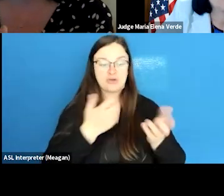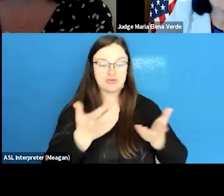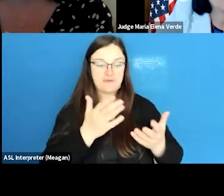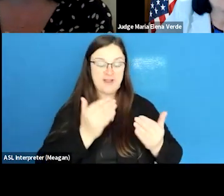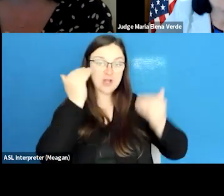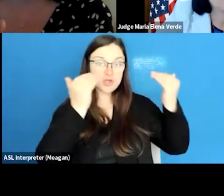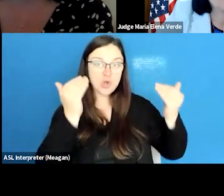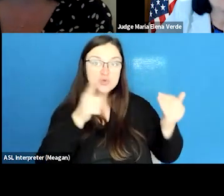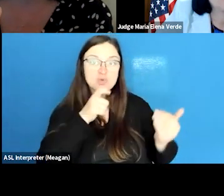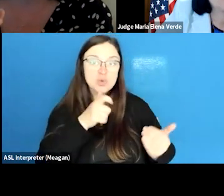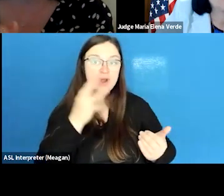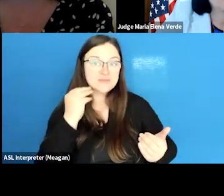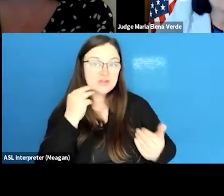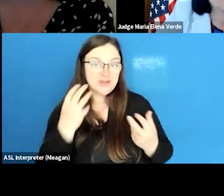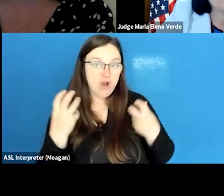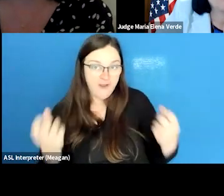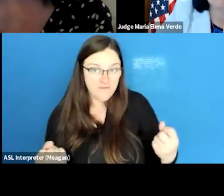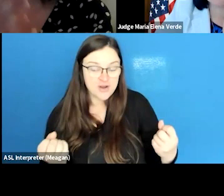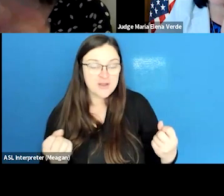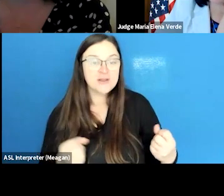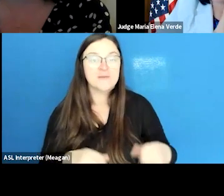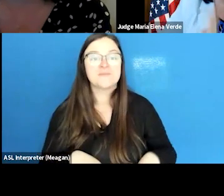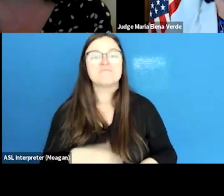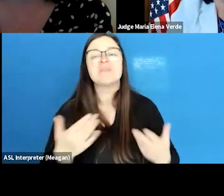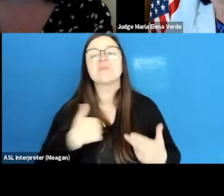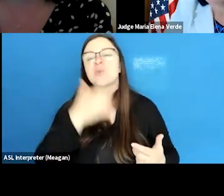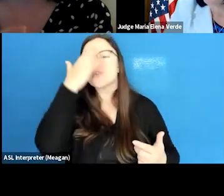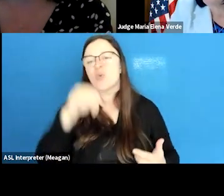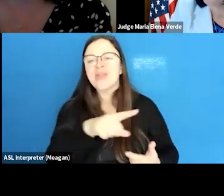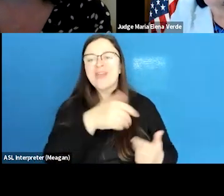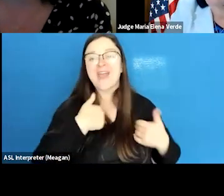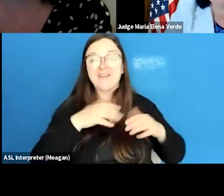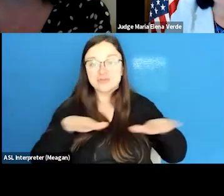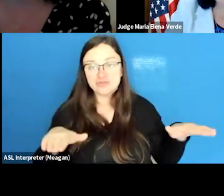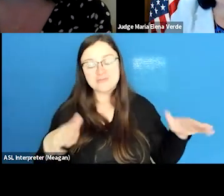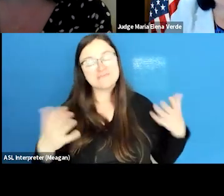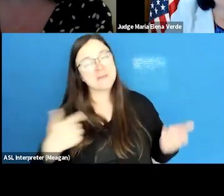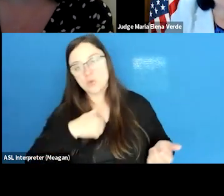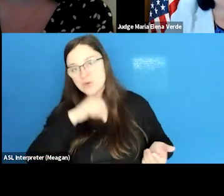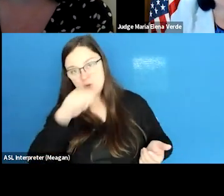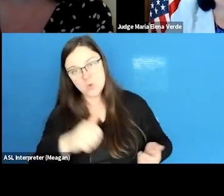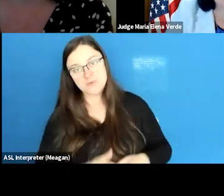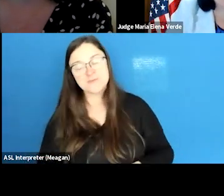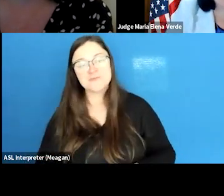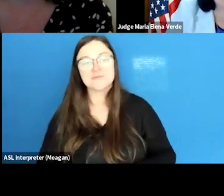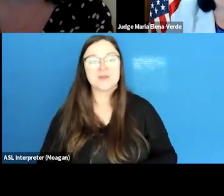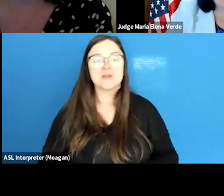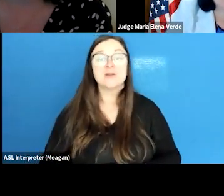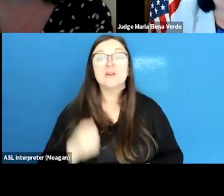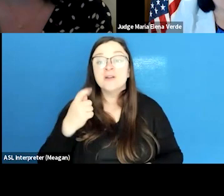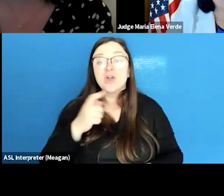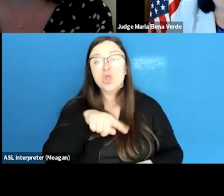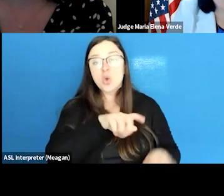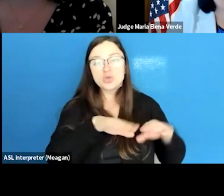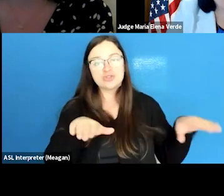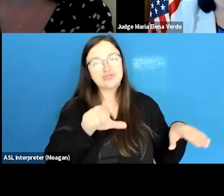in recovery, maybe we know they have children, maybe we don't. Those children often need